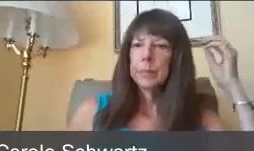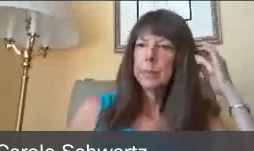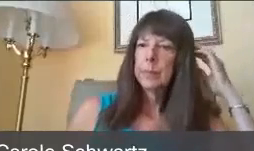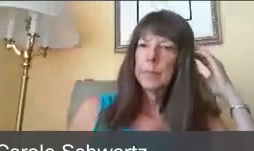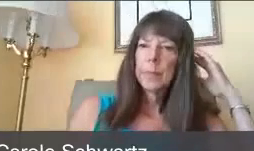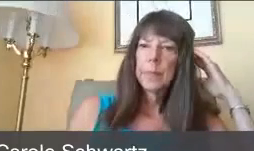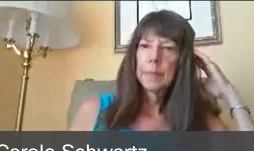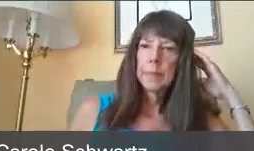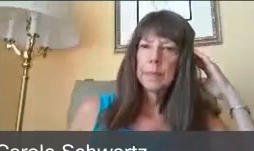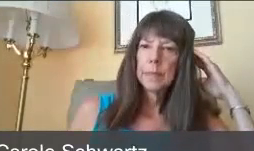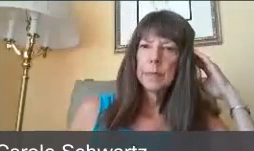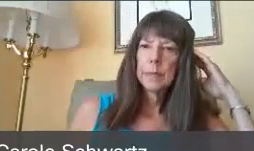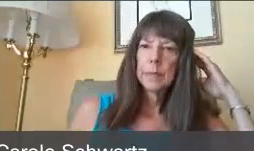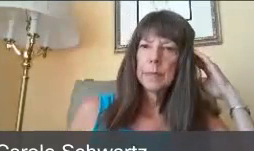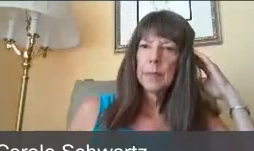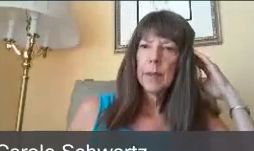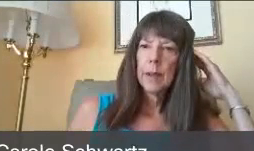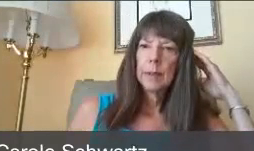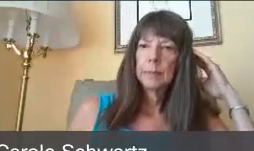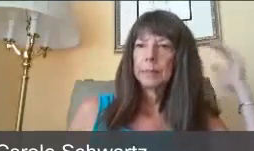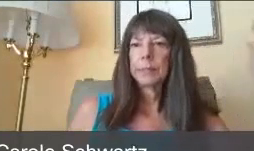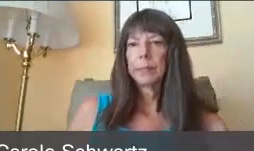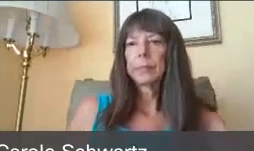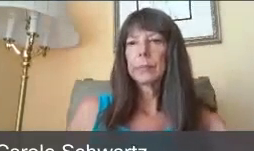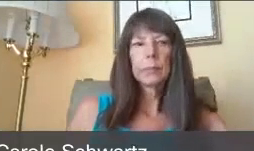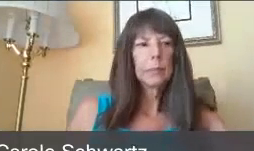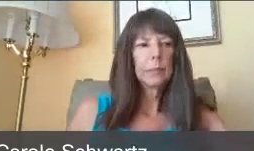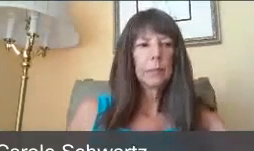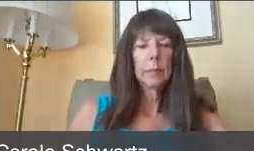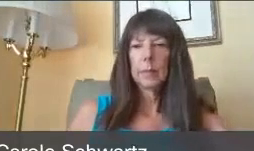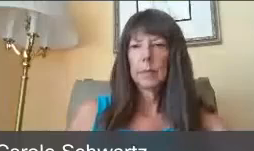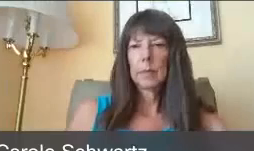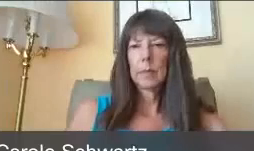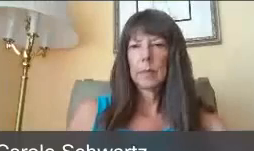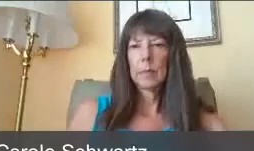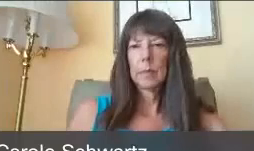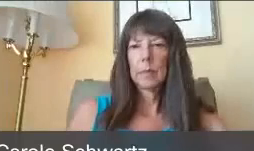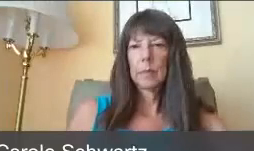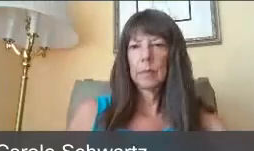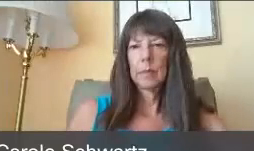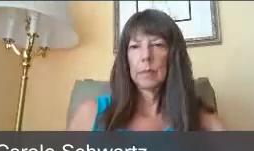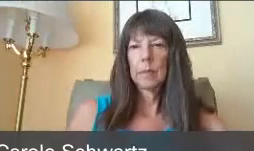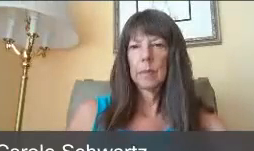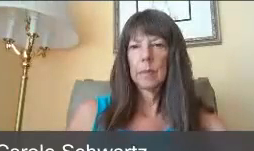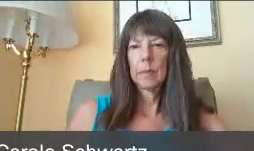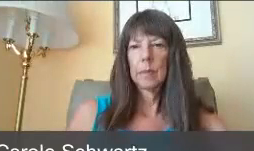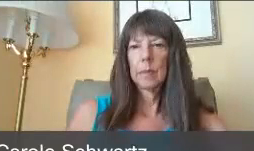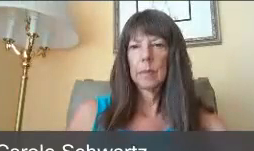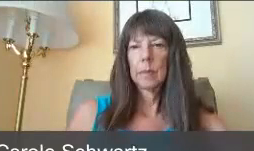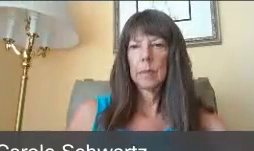governor in terms of small gatherings. The feedback from the patients as to why they want to do it, the